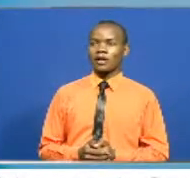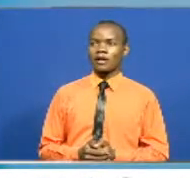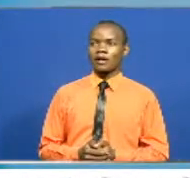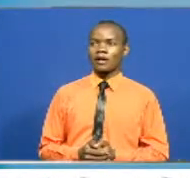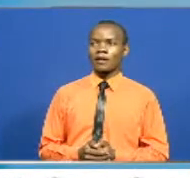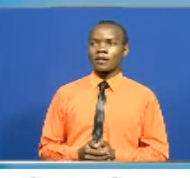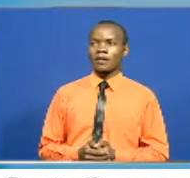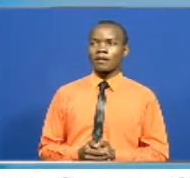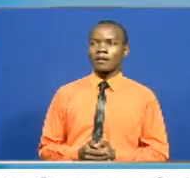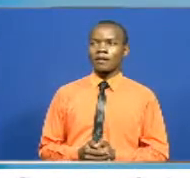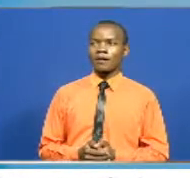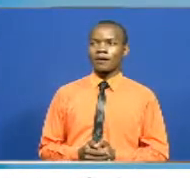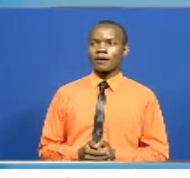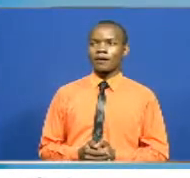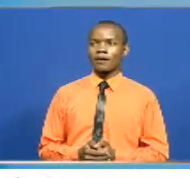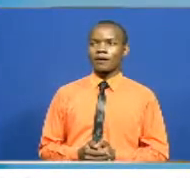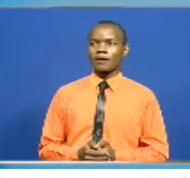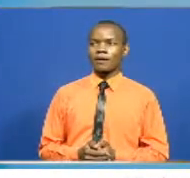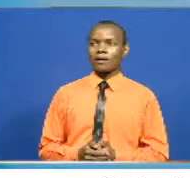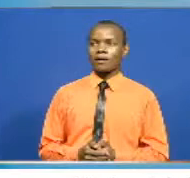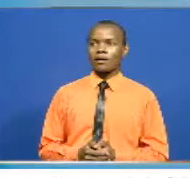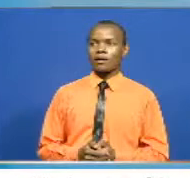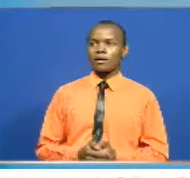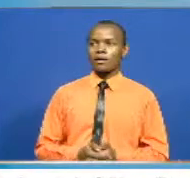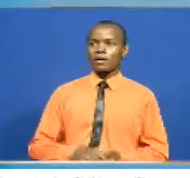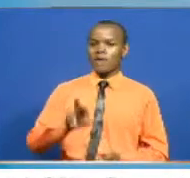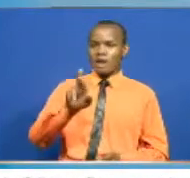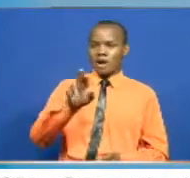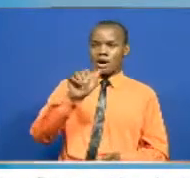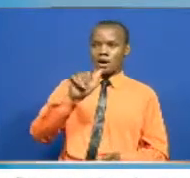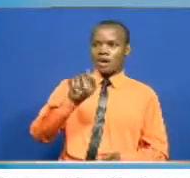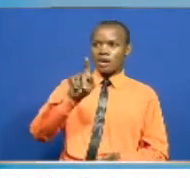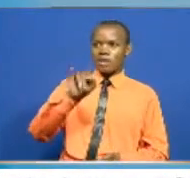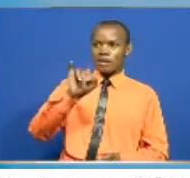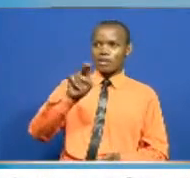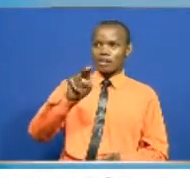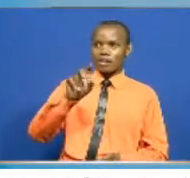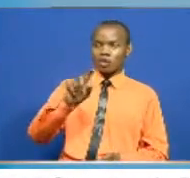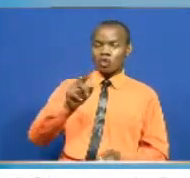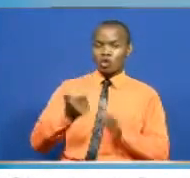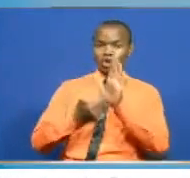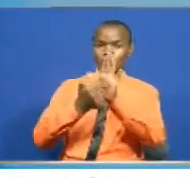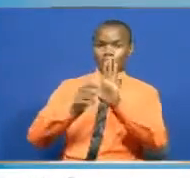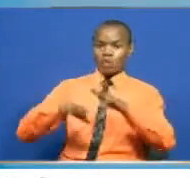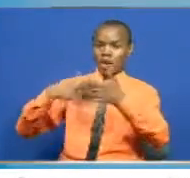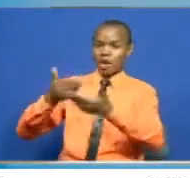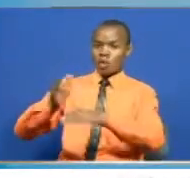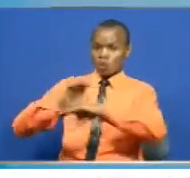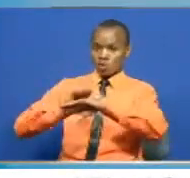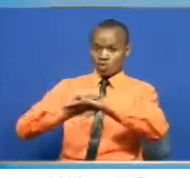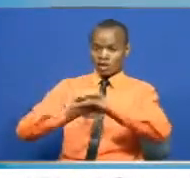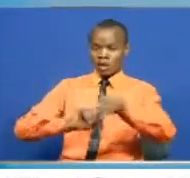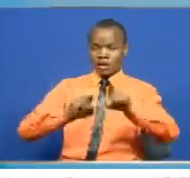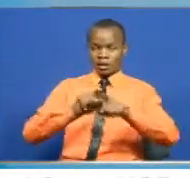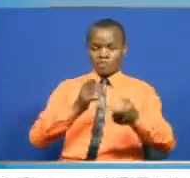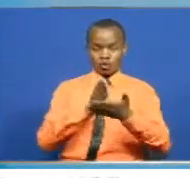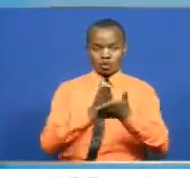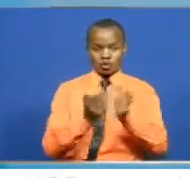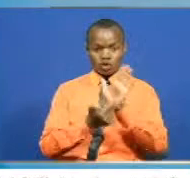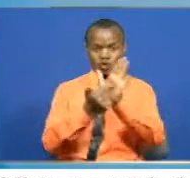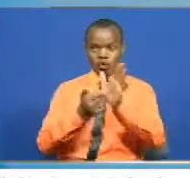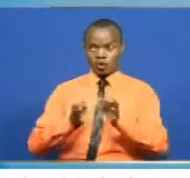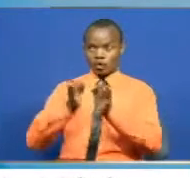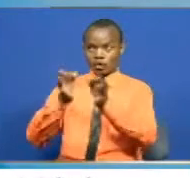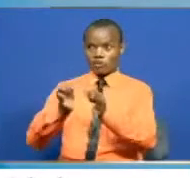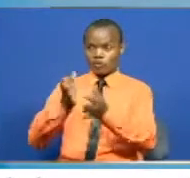Because you see, ranking shows how good the team is, and also gives you confidence if you're high,